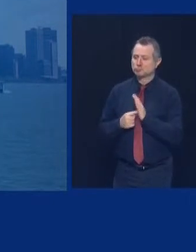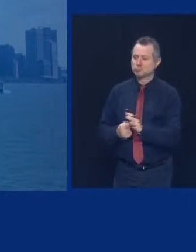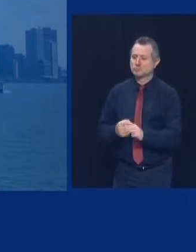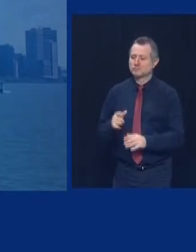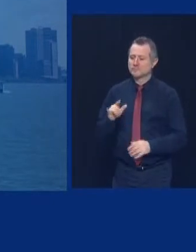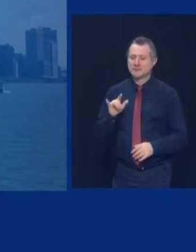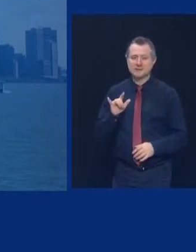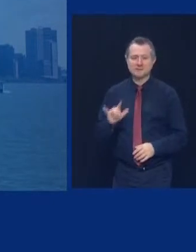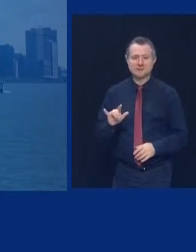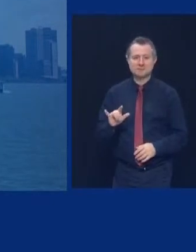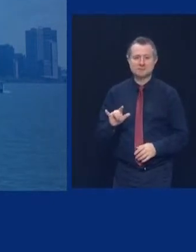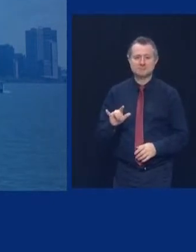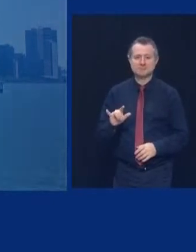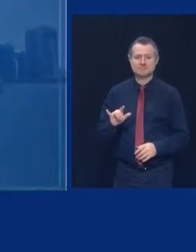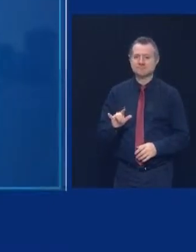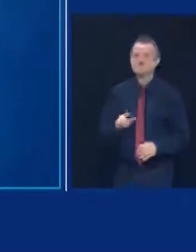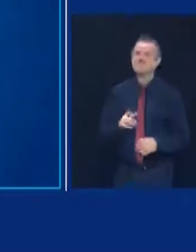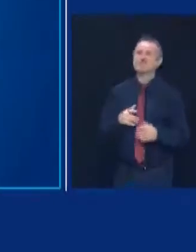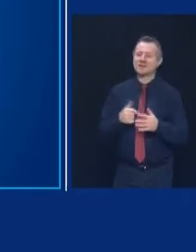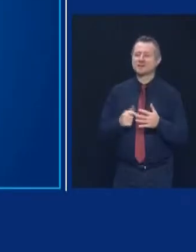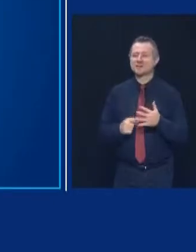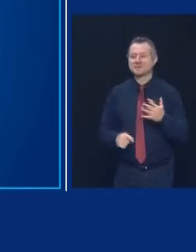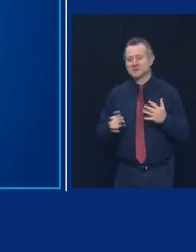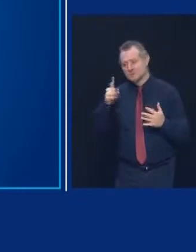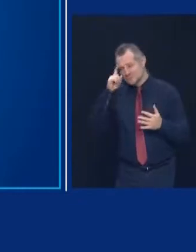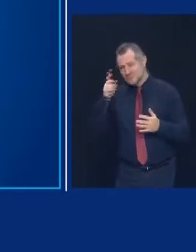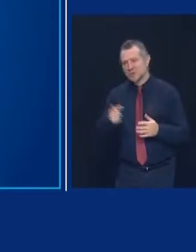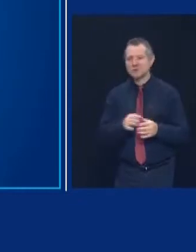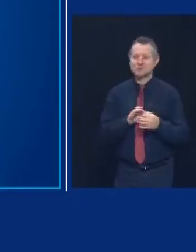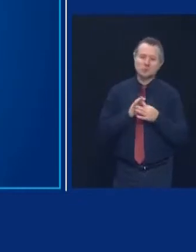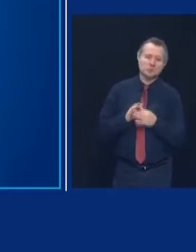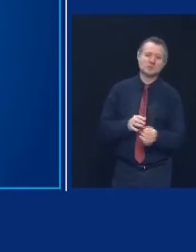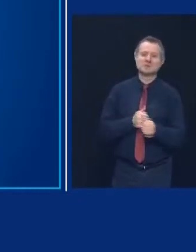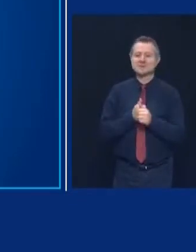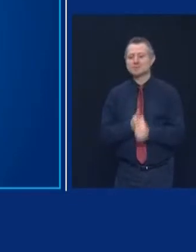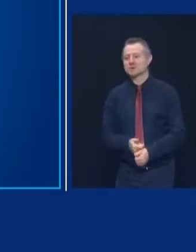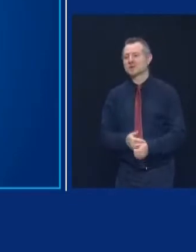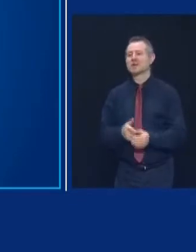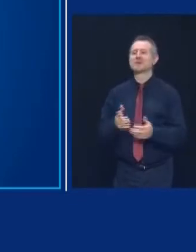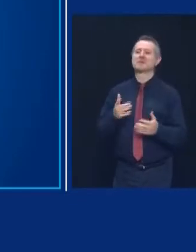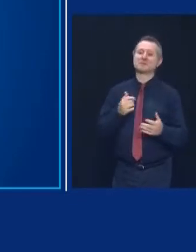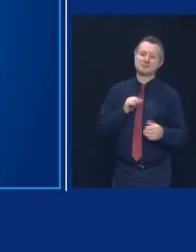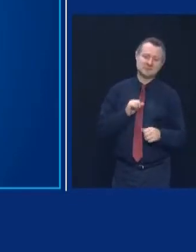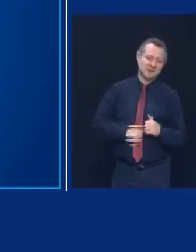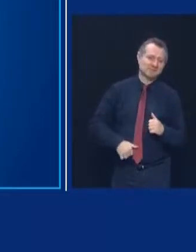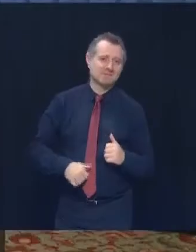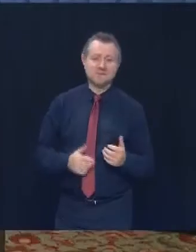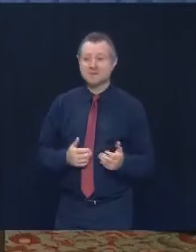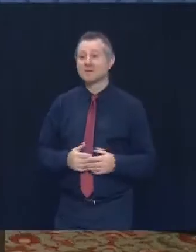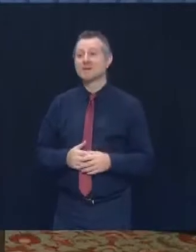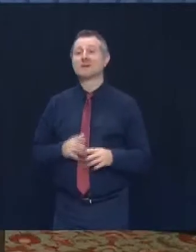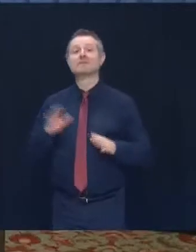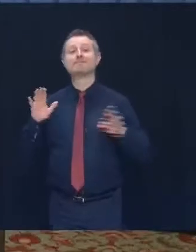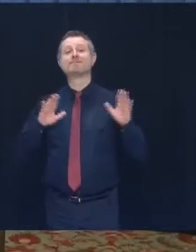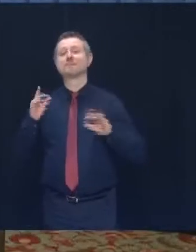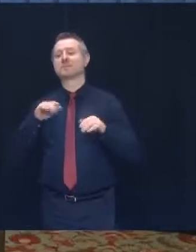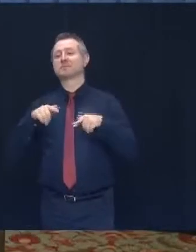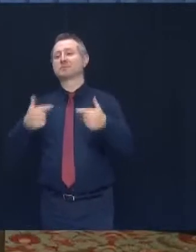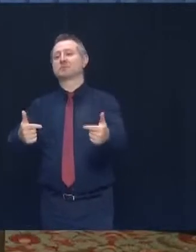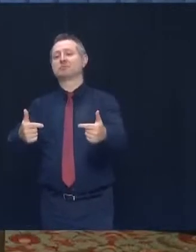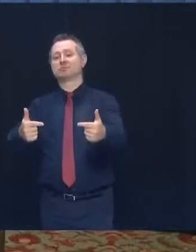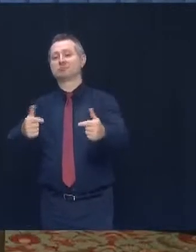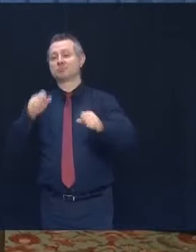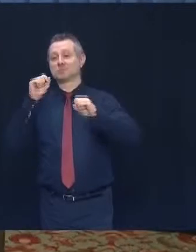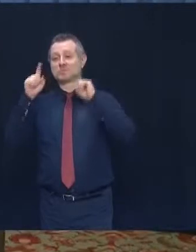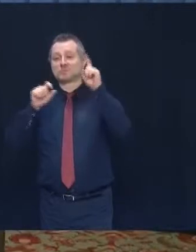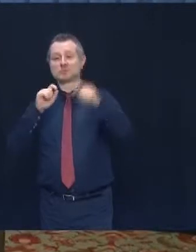And then we do everything else. We're smart, we're united, we're disciplined, we're tough. Questions, James, and then